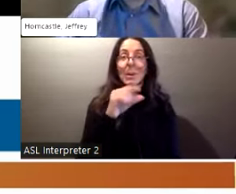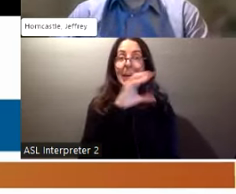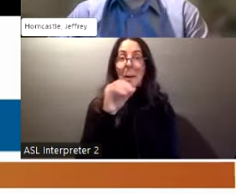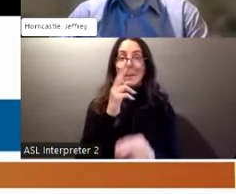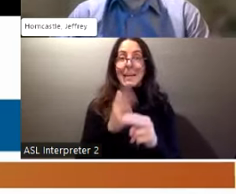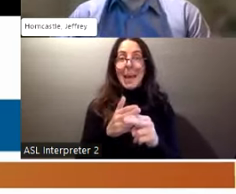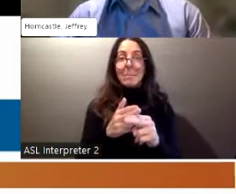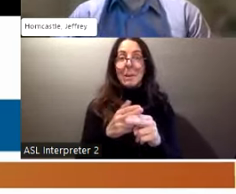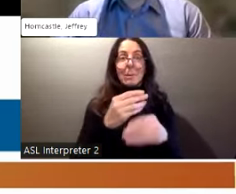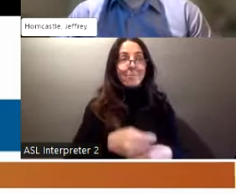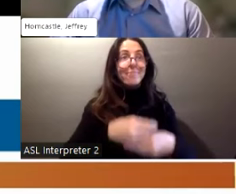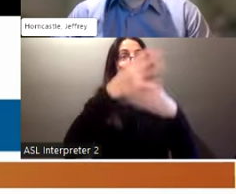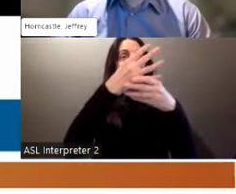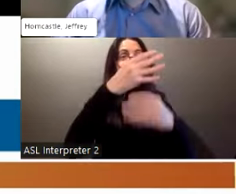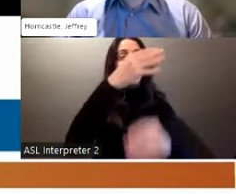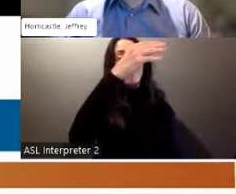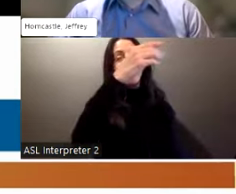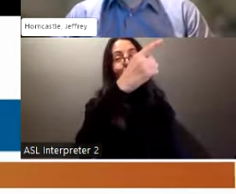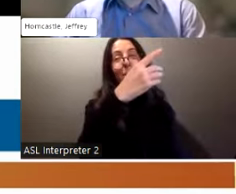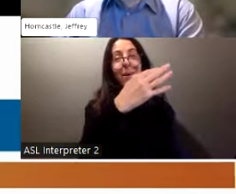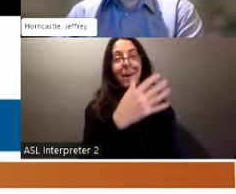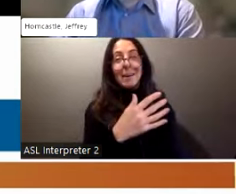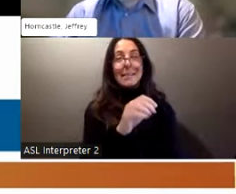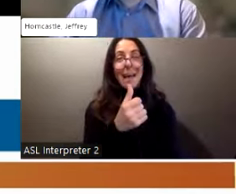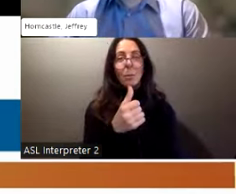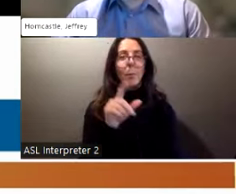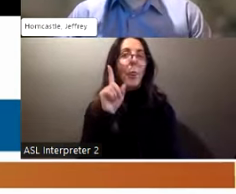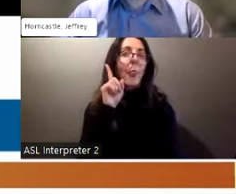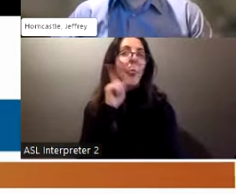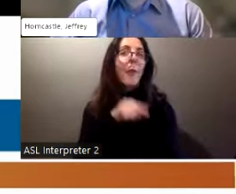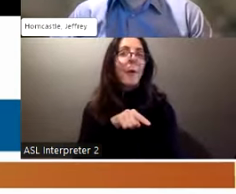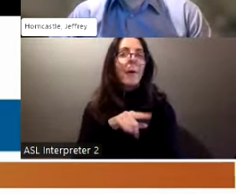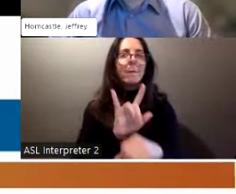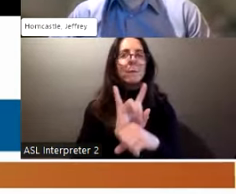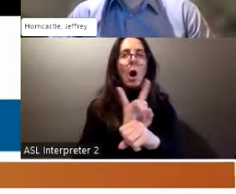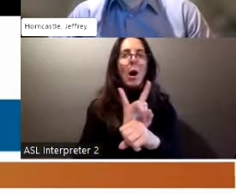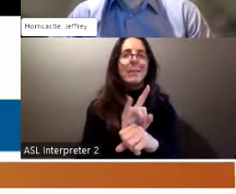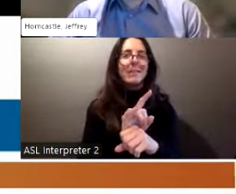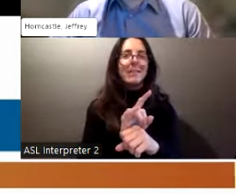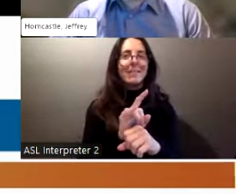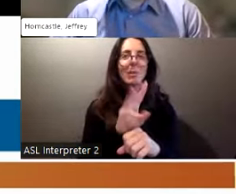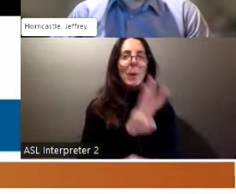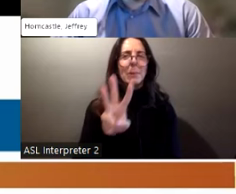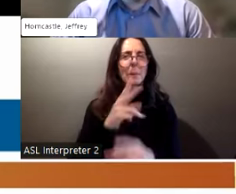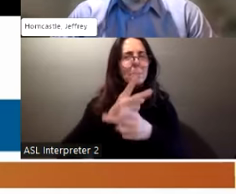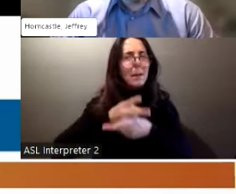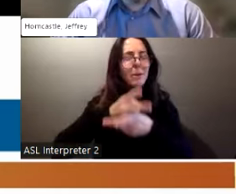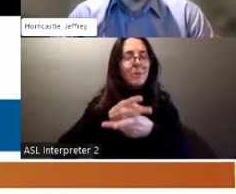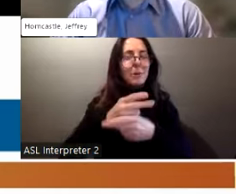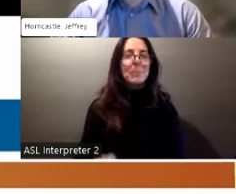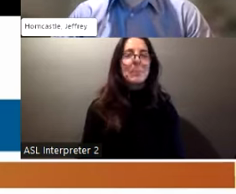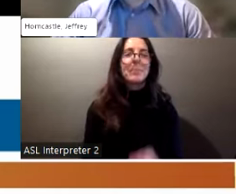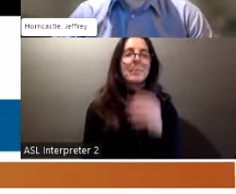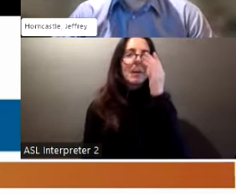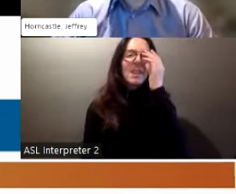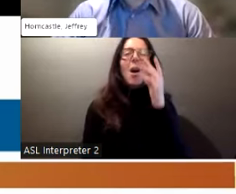the first 5 to 10 results will be fraudulent websites. So something to keep an eye out for. Also used commonly in